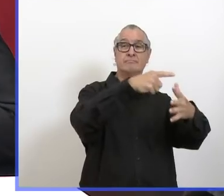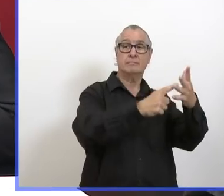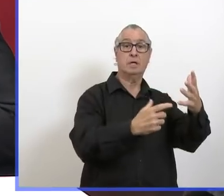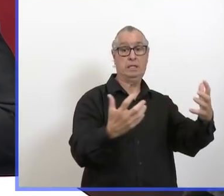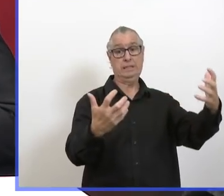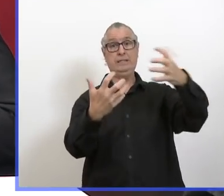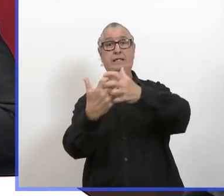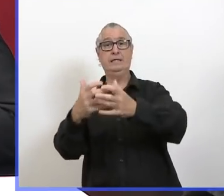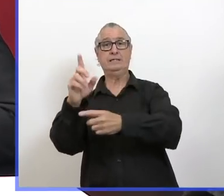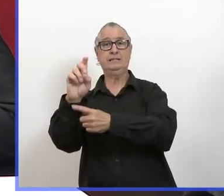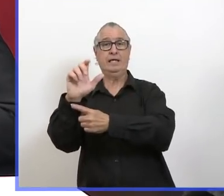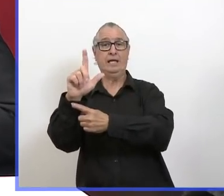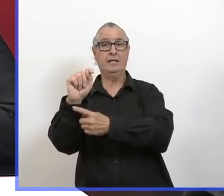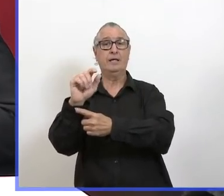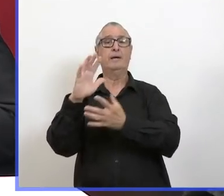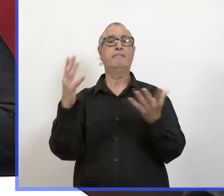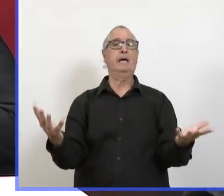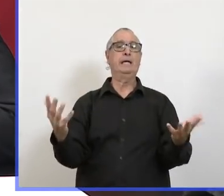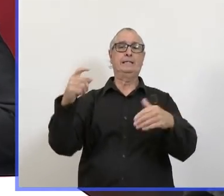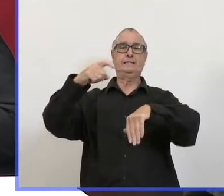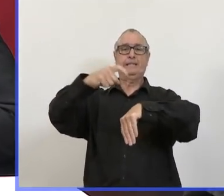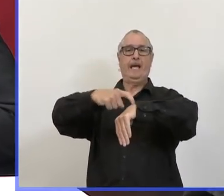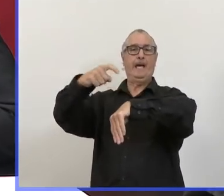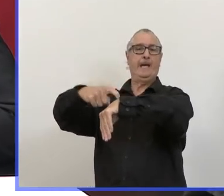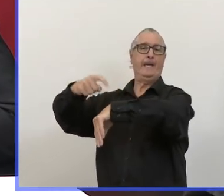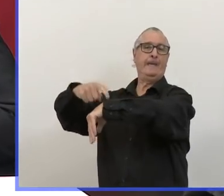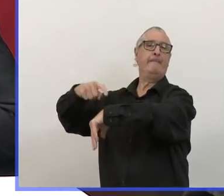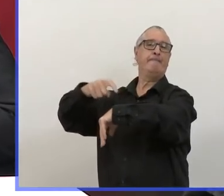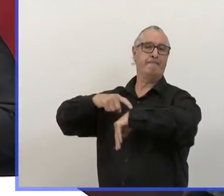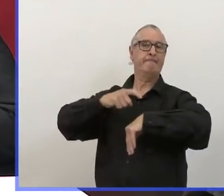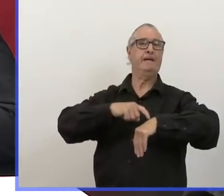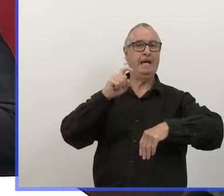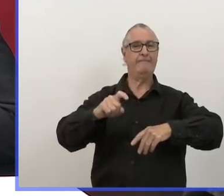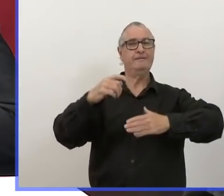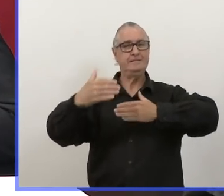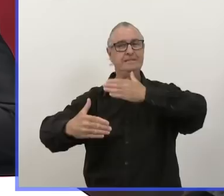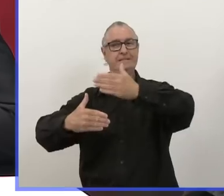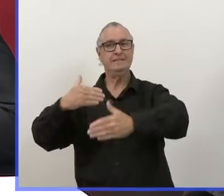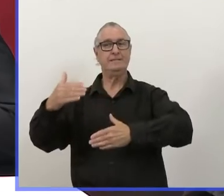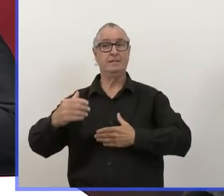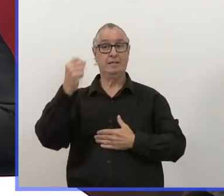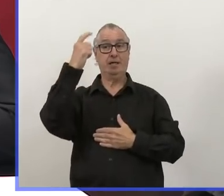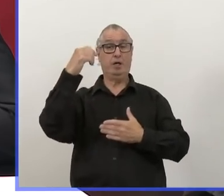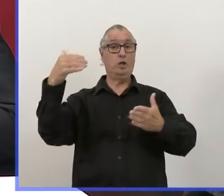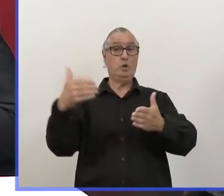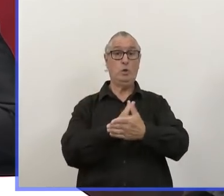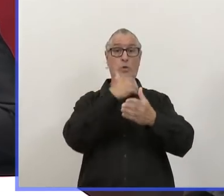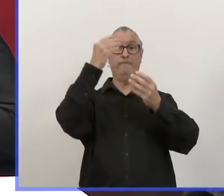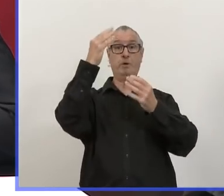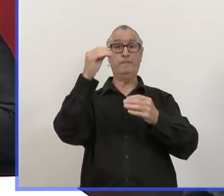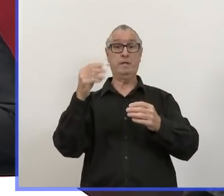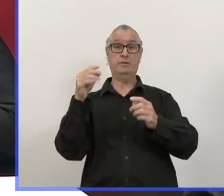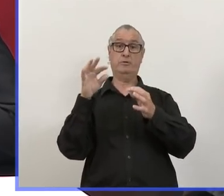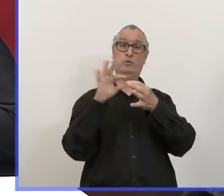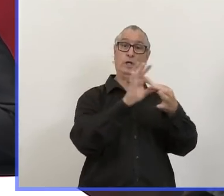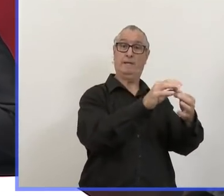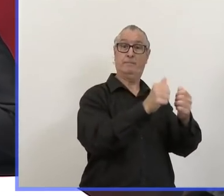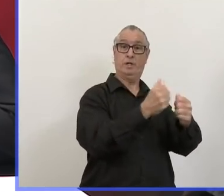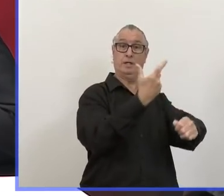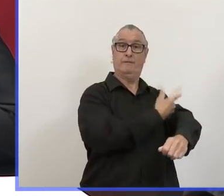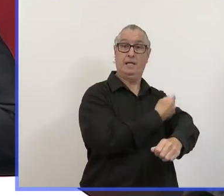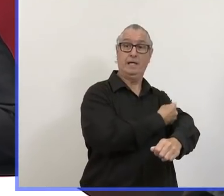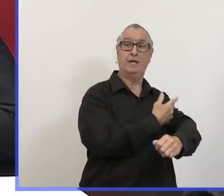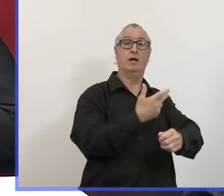you know, provincially, but nationally and internationally, all that information is reviewed to provide Manitobans with the best information that we're able to